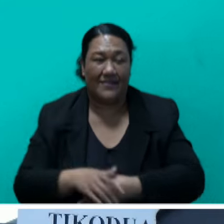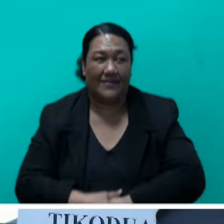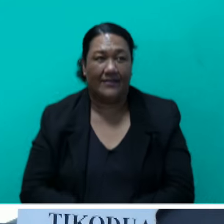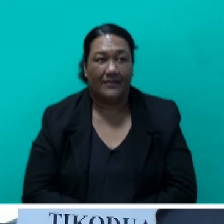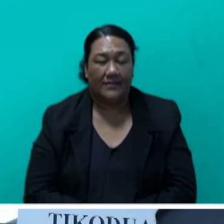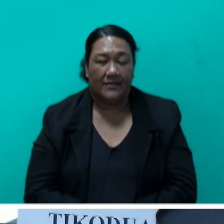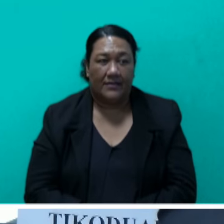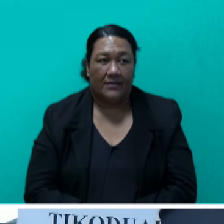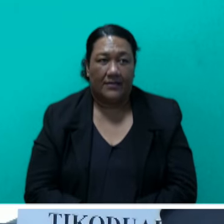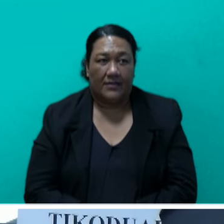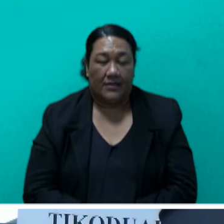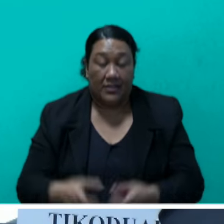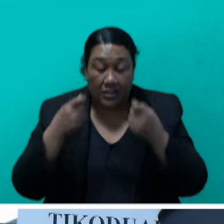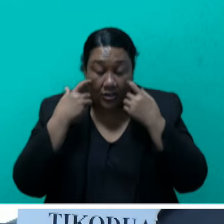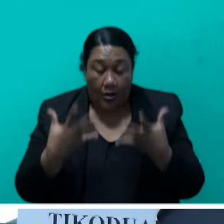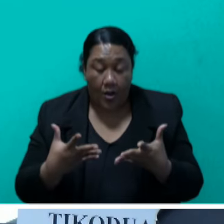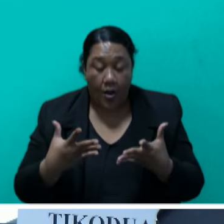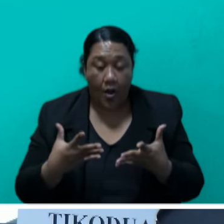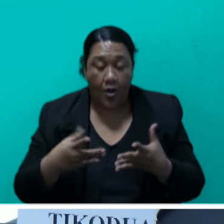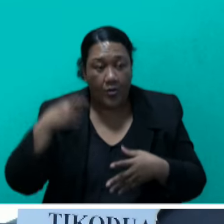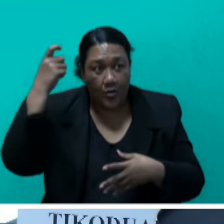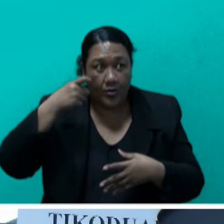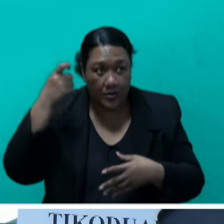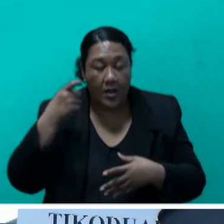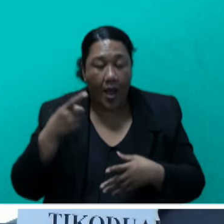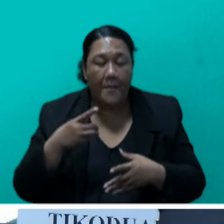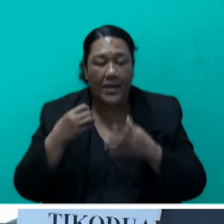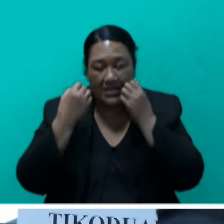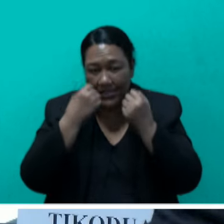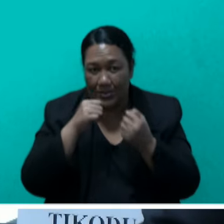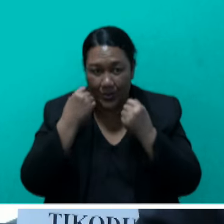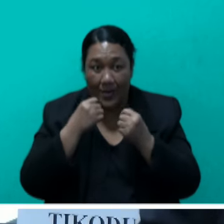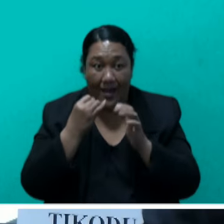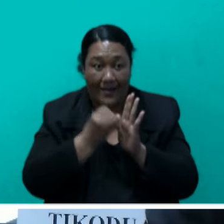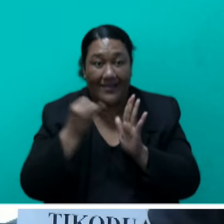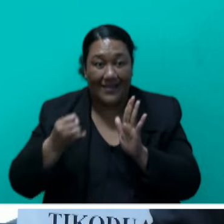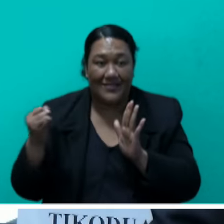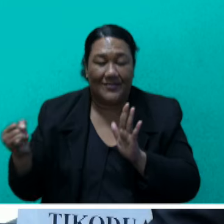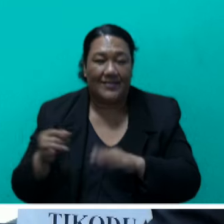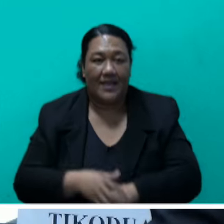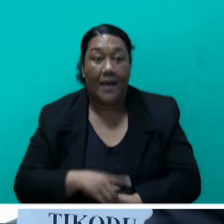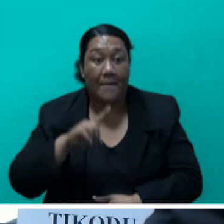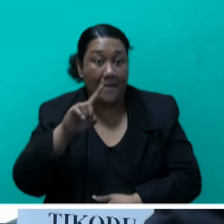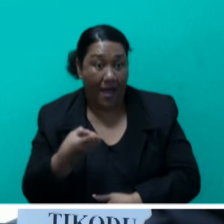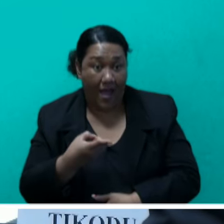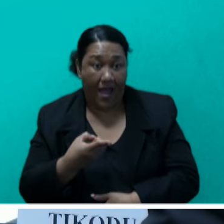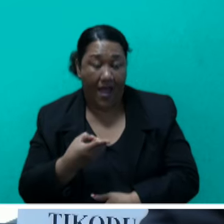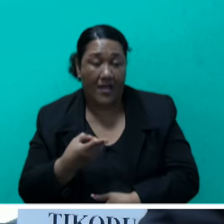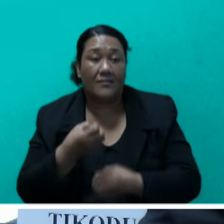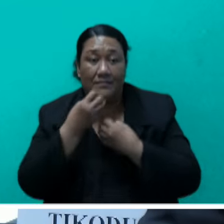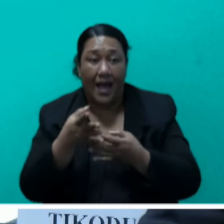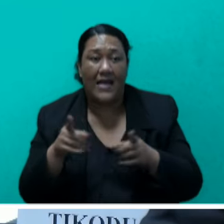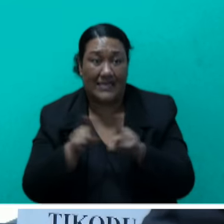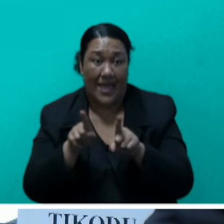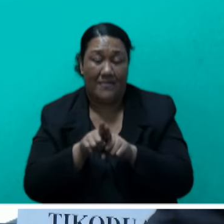as it demonstrates the concern of our vital sugar industry. However, I must highlight that in my time